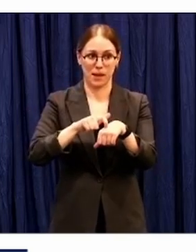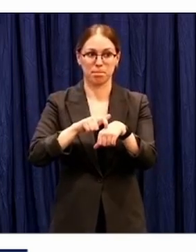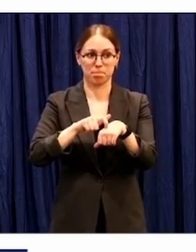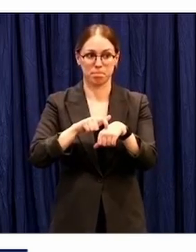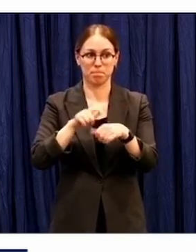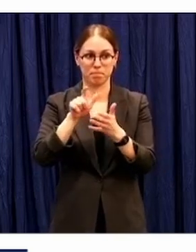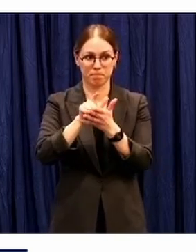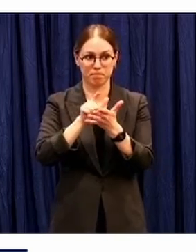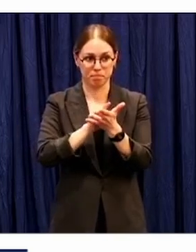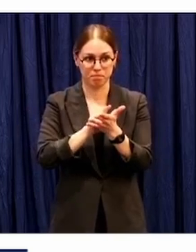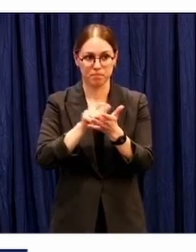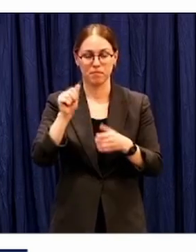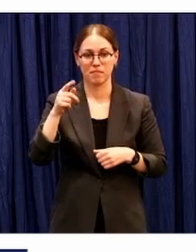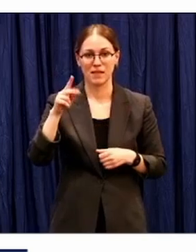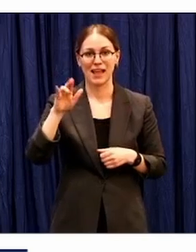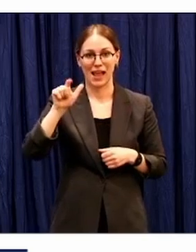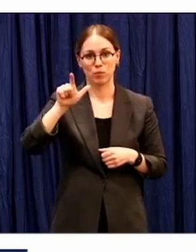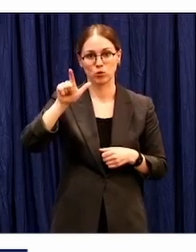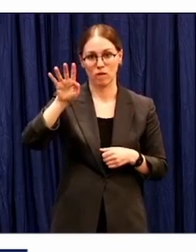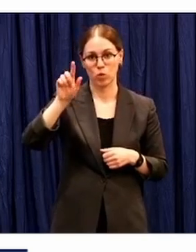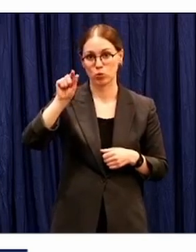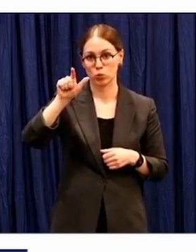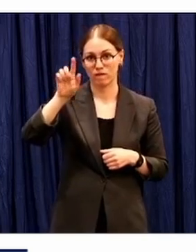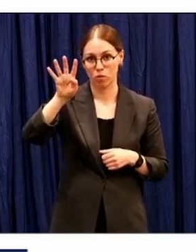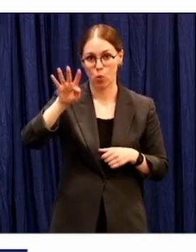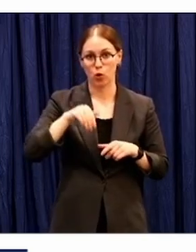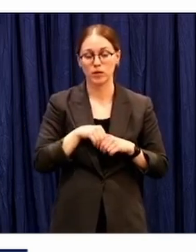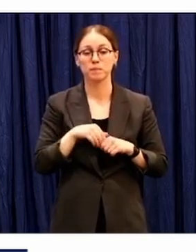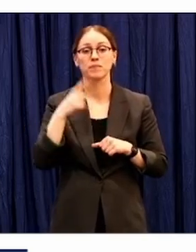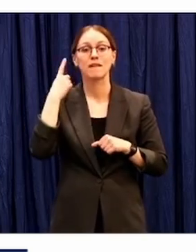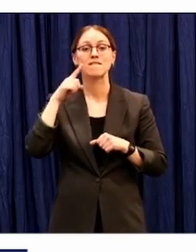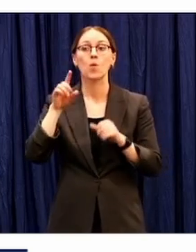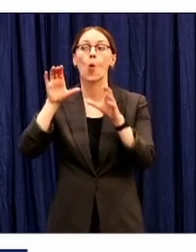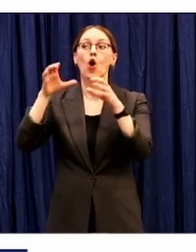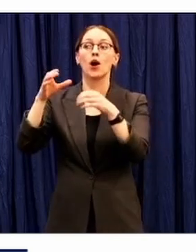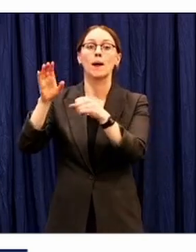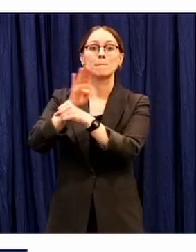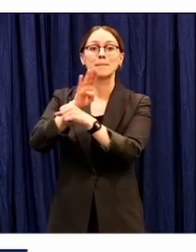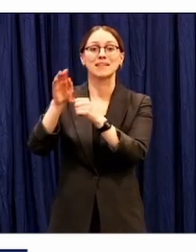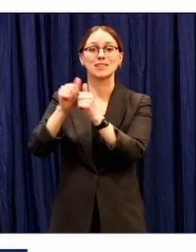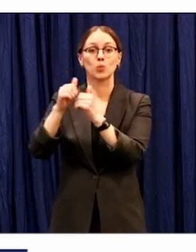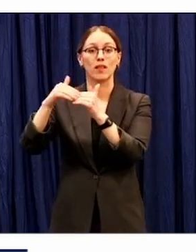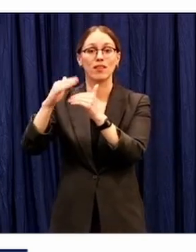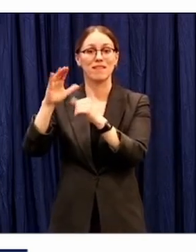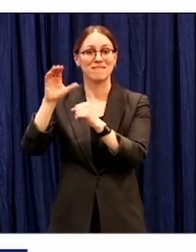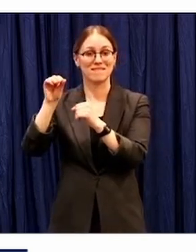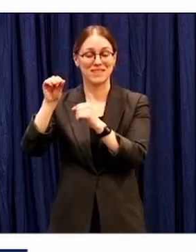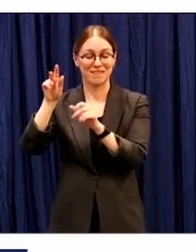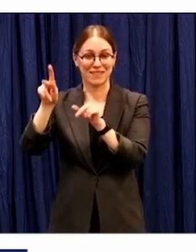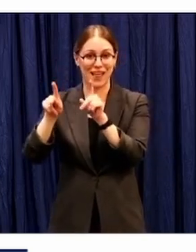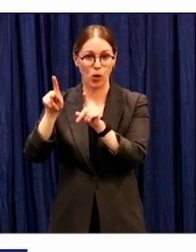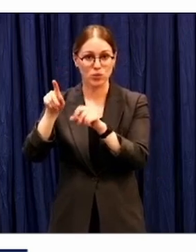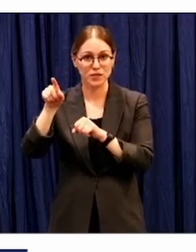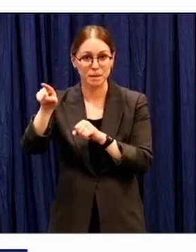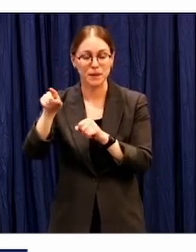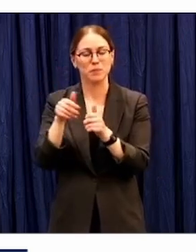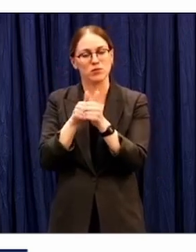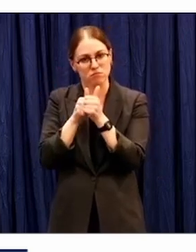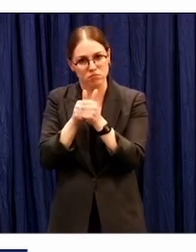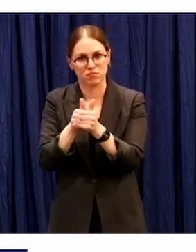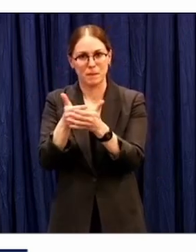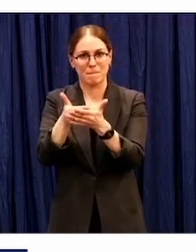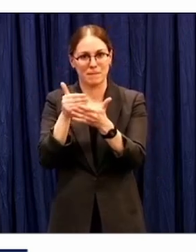law. For public entities with a population of 50,000 or more, the state must achieve full compliance by